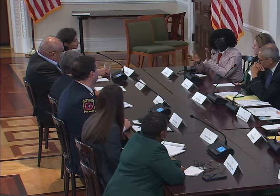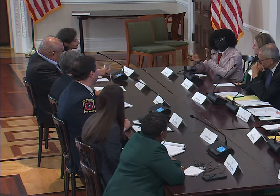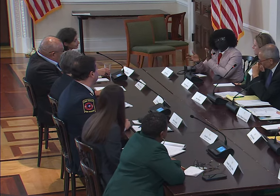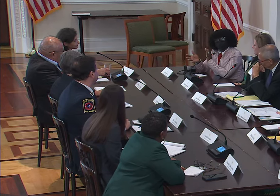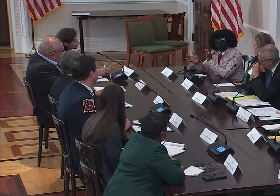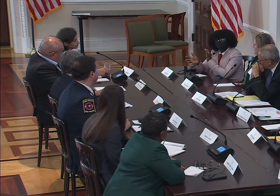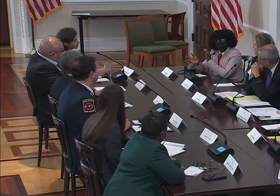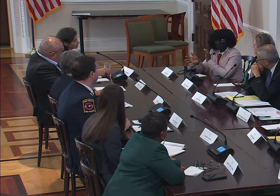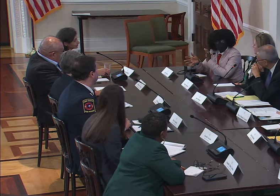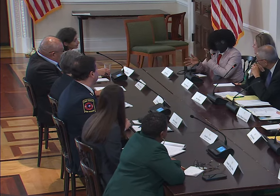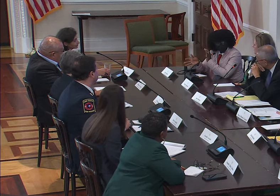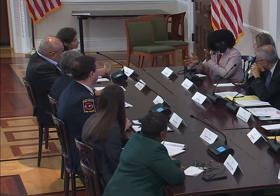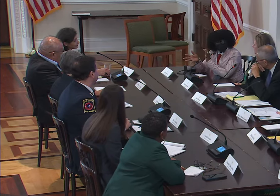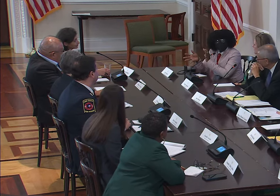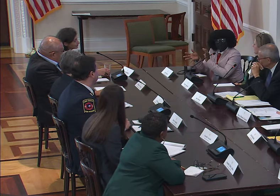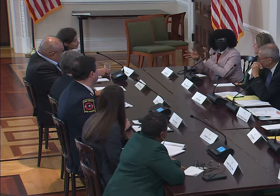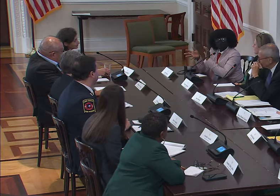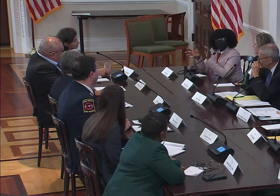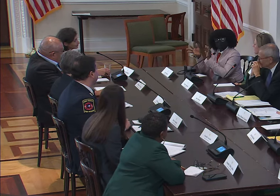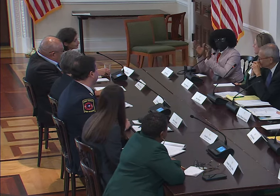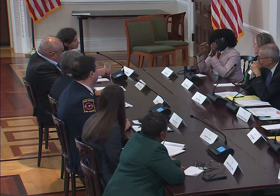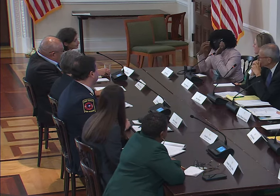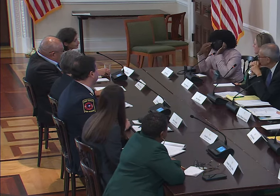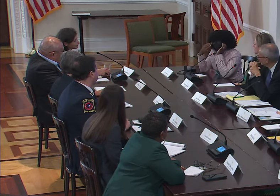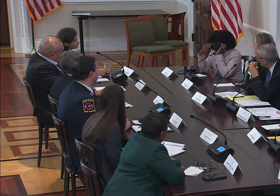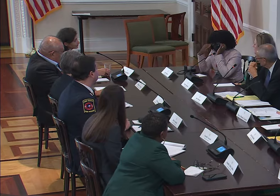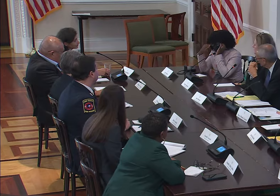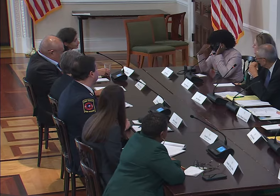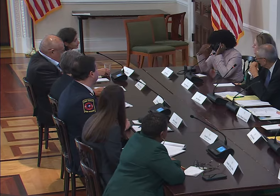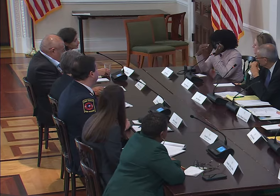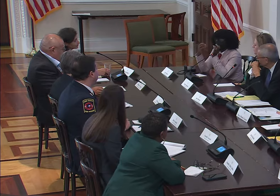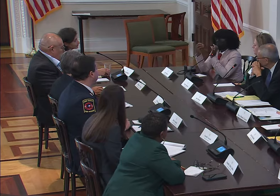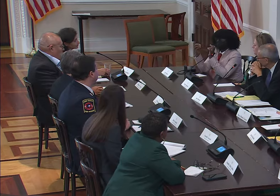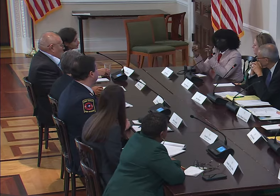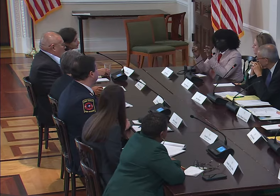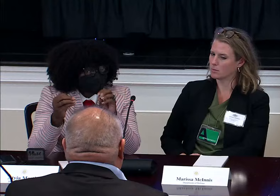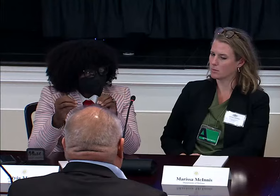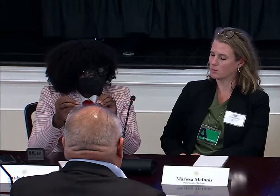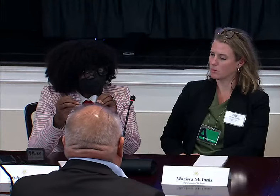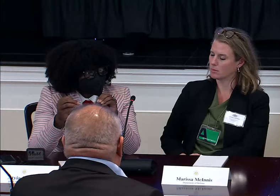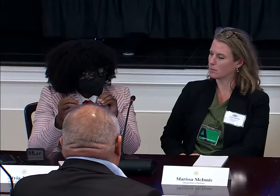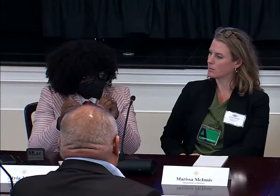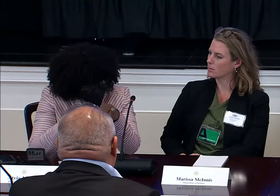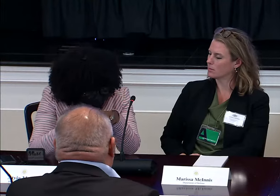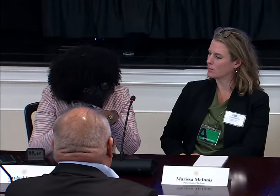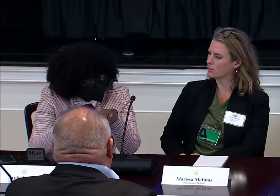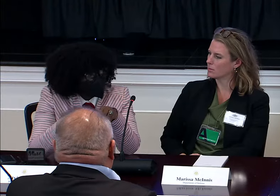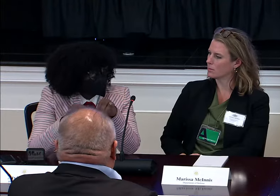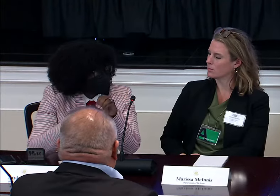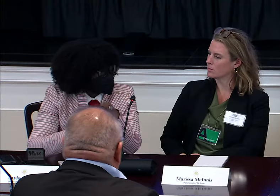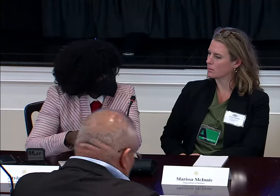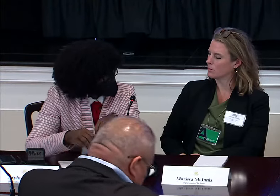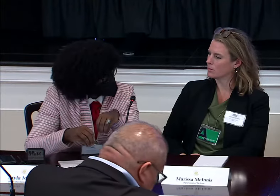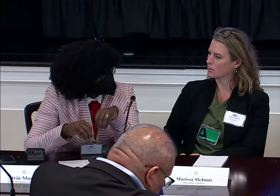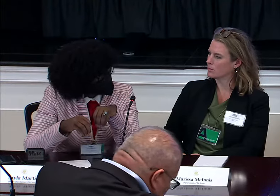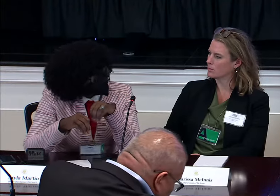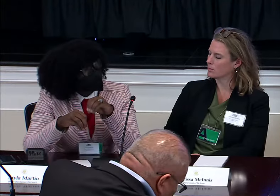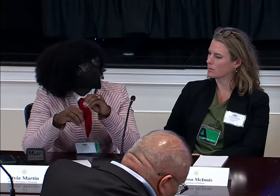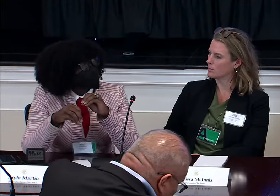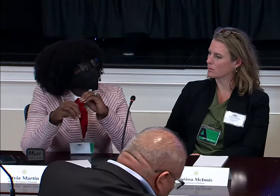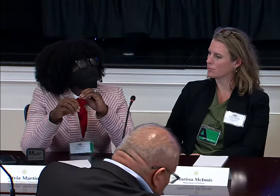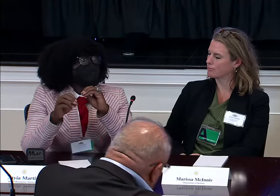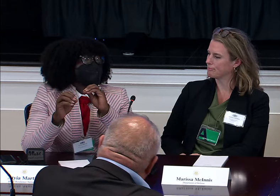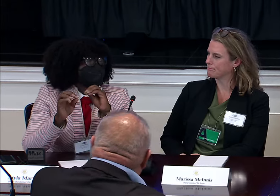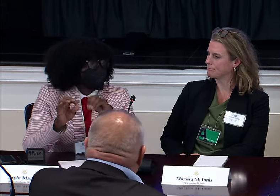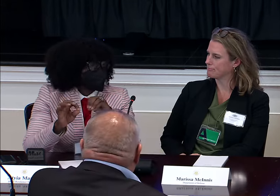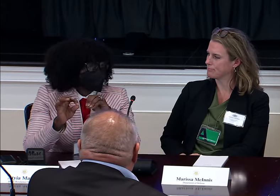addressing a lot of misconceptions about Black communities. So a lot of times we think of Black communities, we think of urban core, and that's where all the Black people in